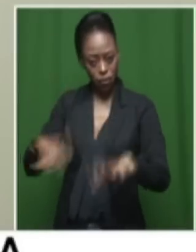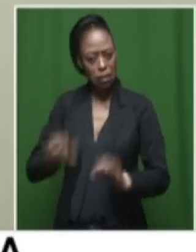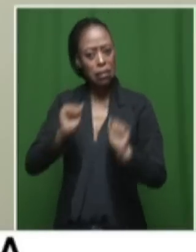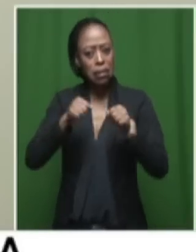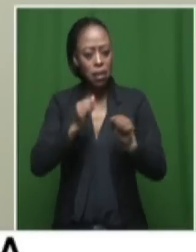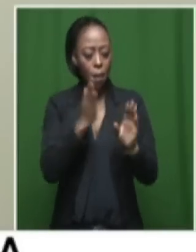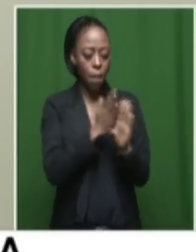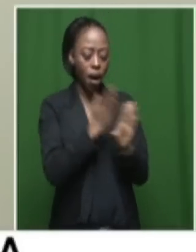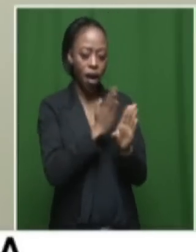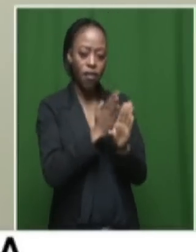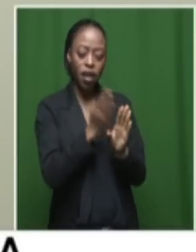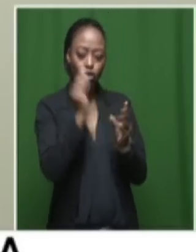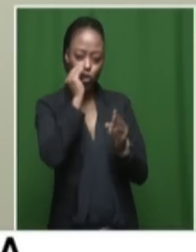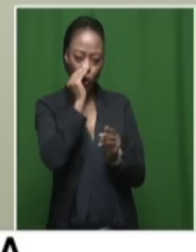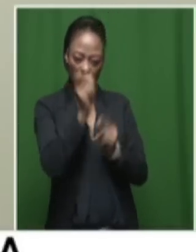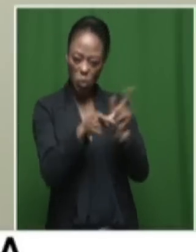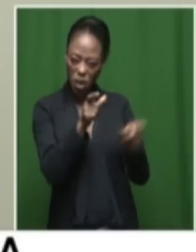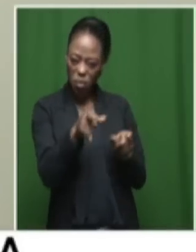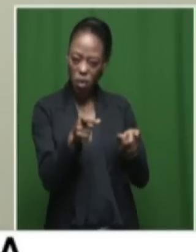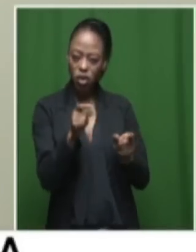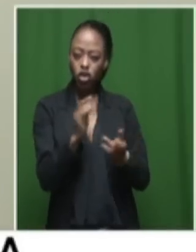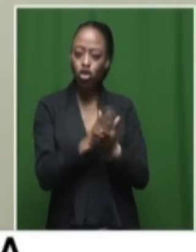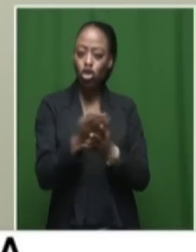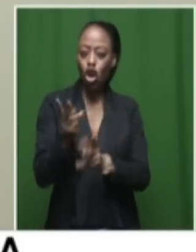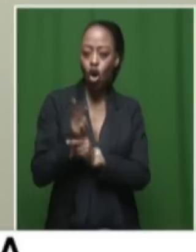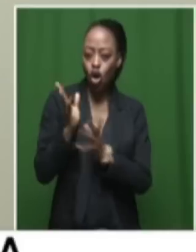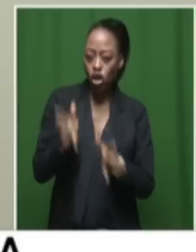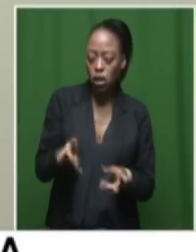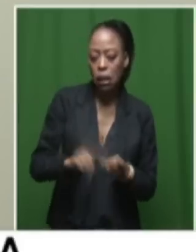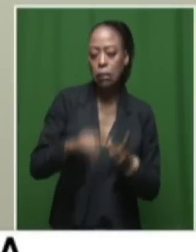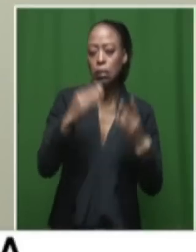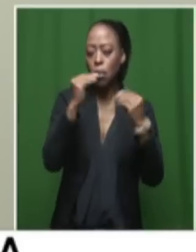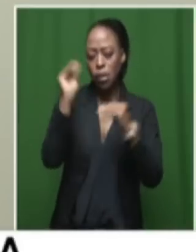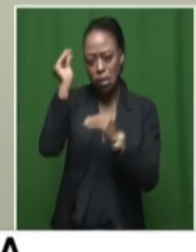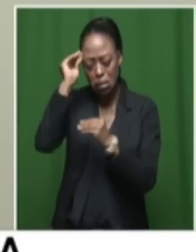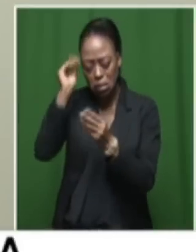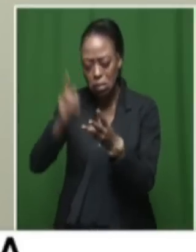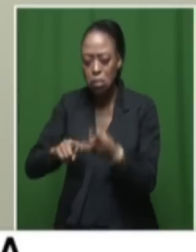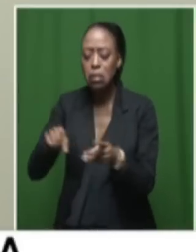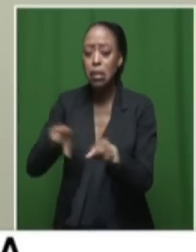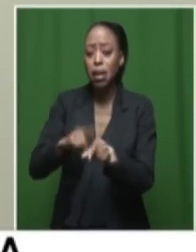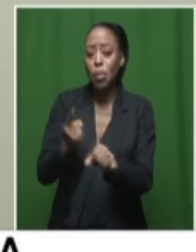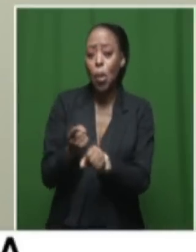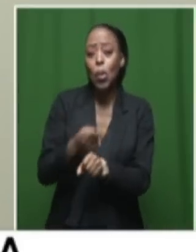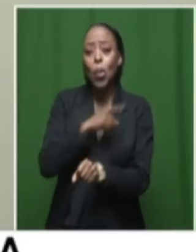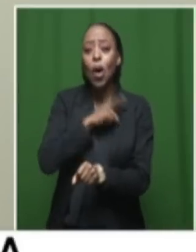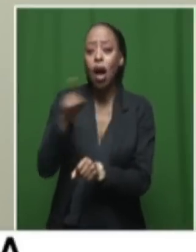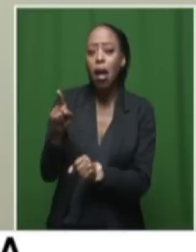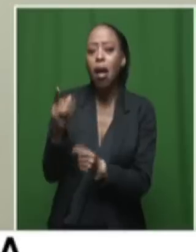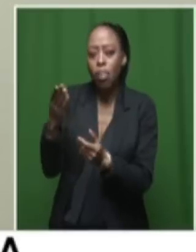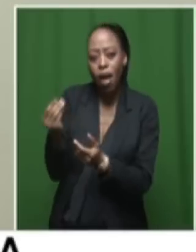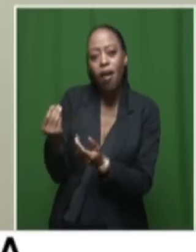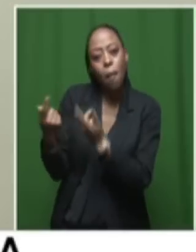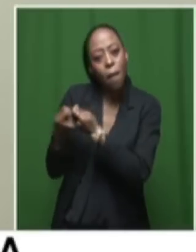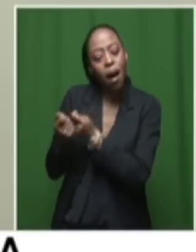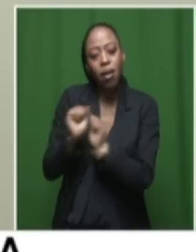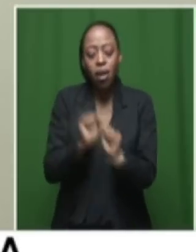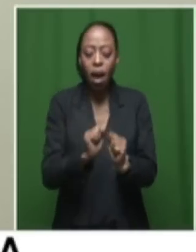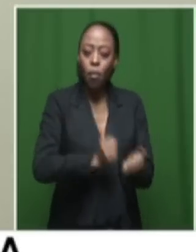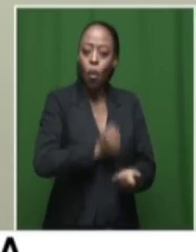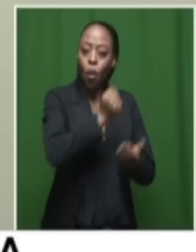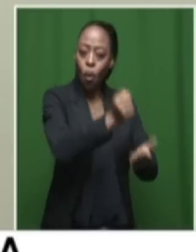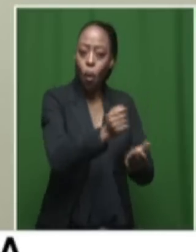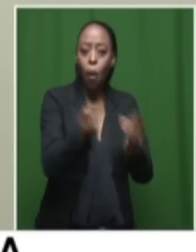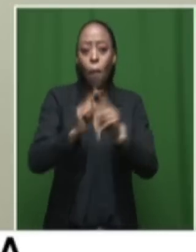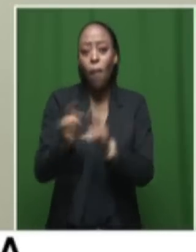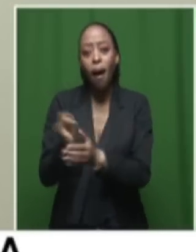private media is funded by the shareholders, business interests, and obviously they have a particular bias. But these